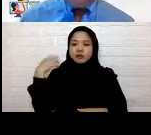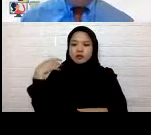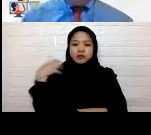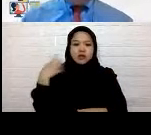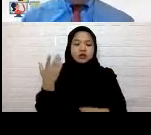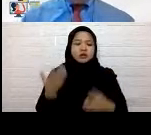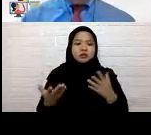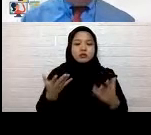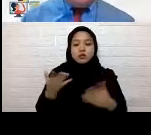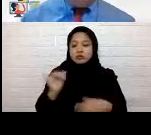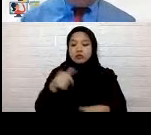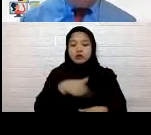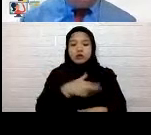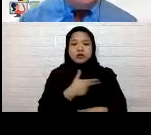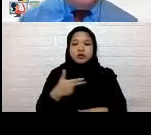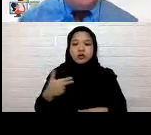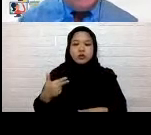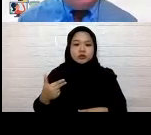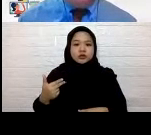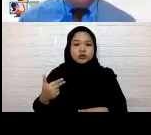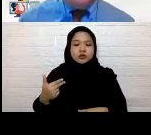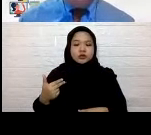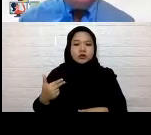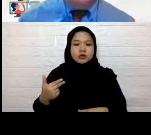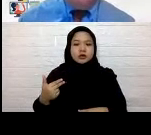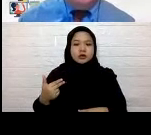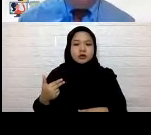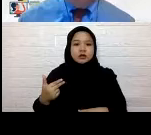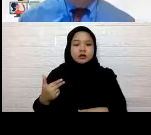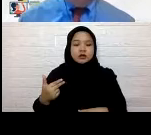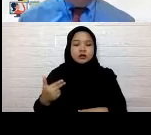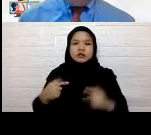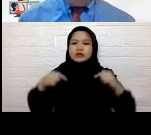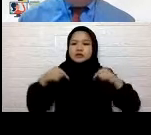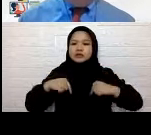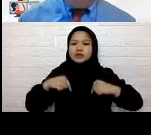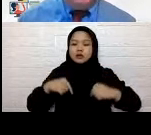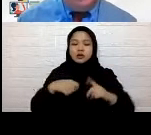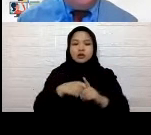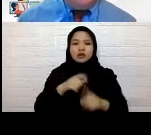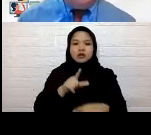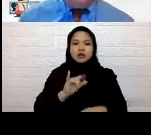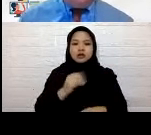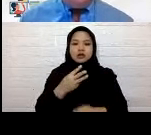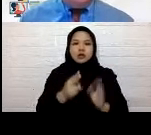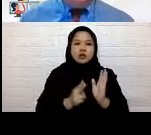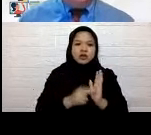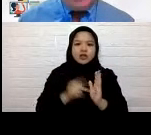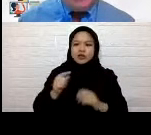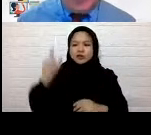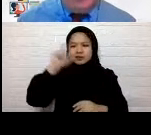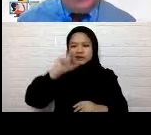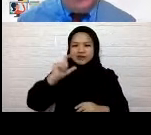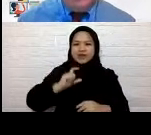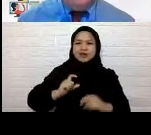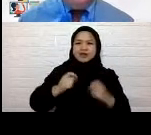well, clients sometimes now search for information about their social workers, about their